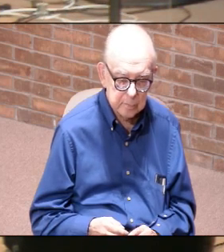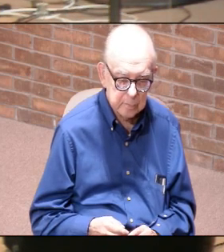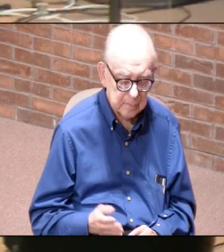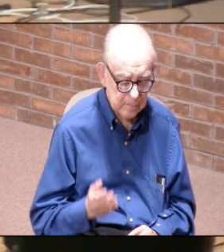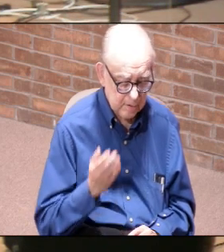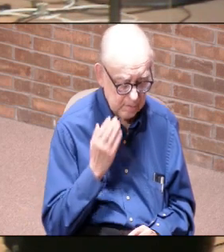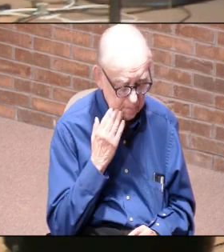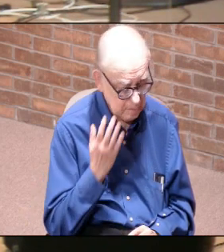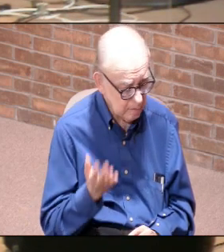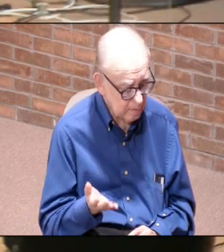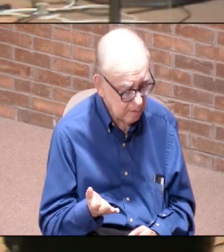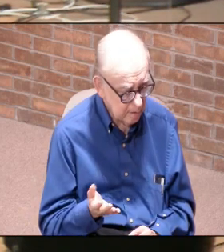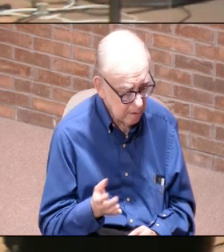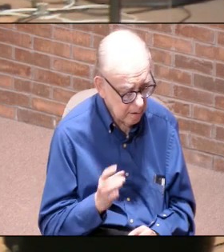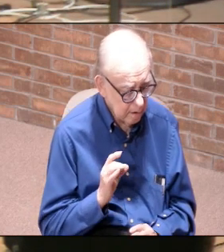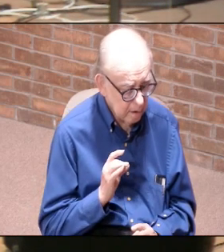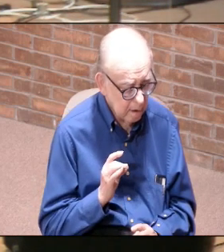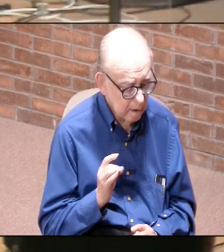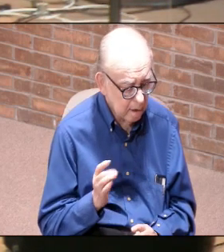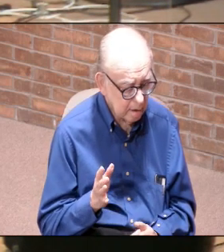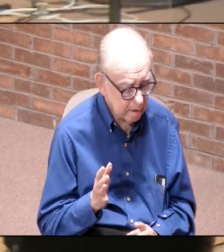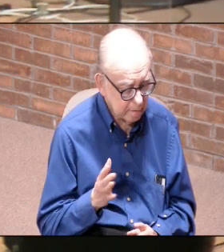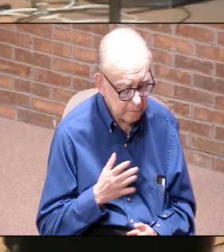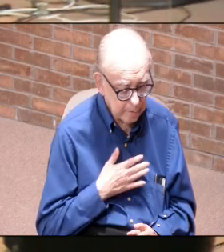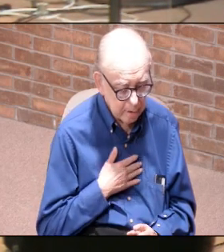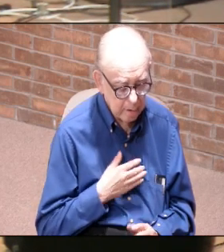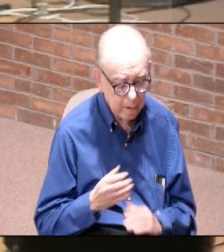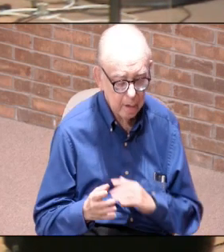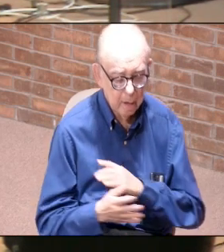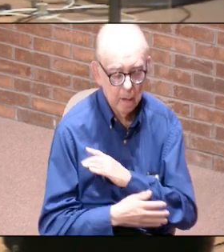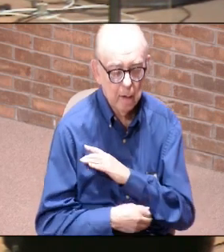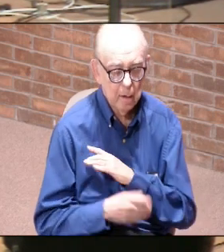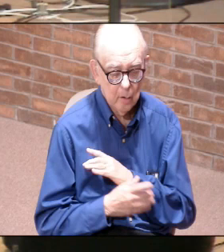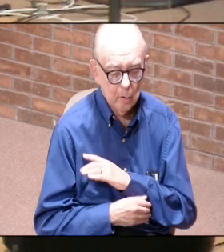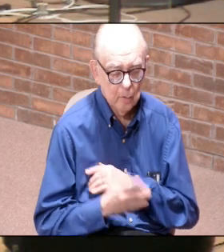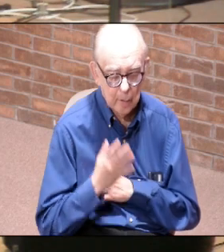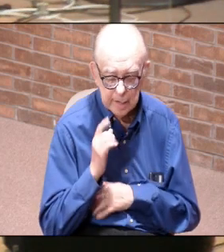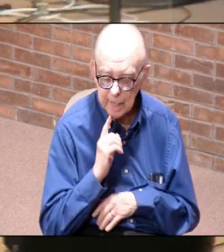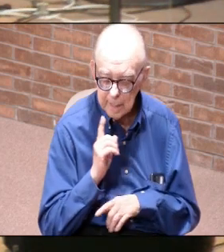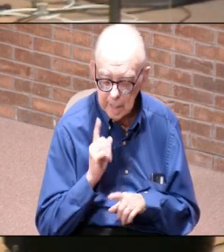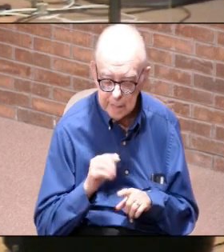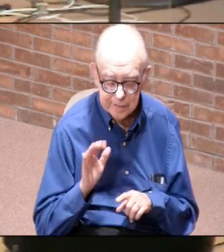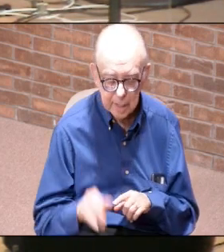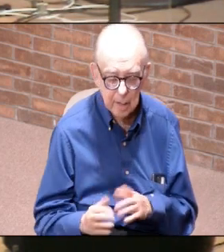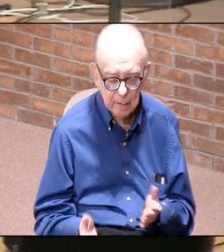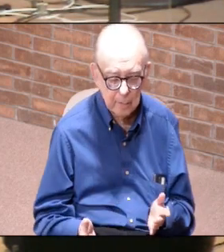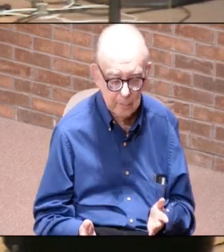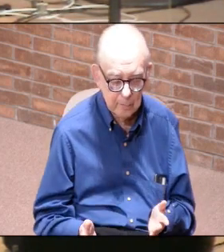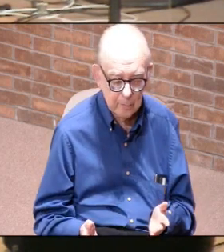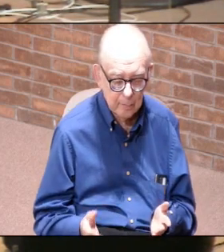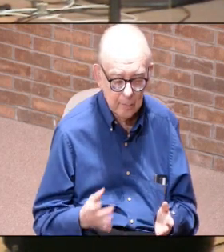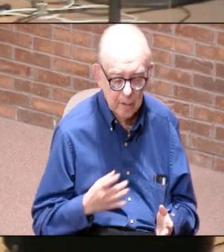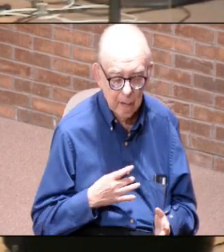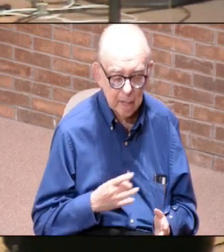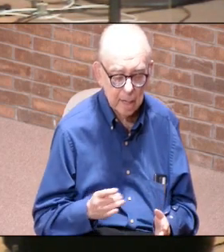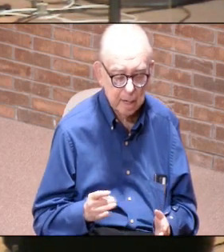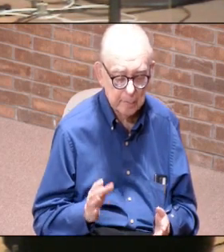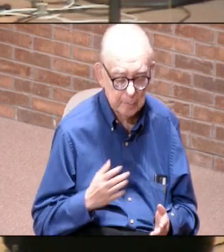you know, I like my country. Why can't I stay here? I like my little